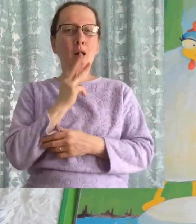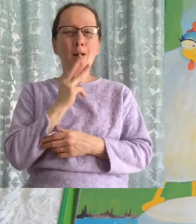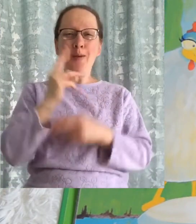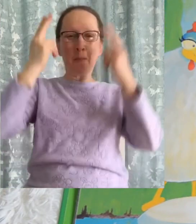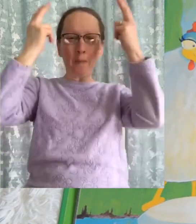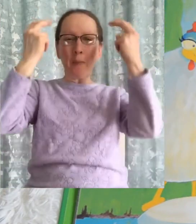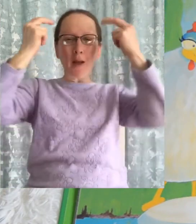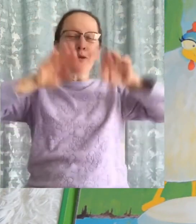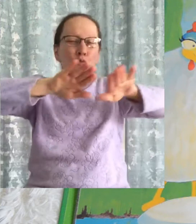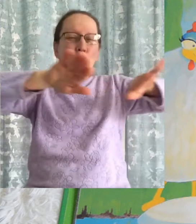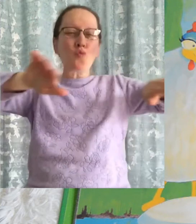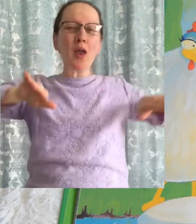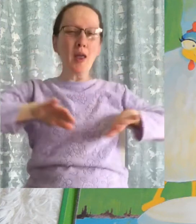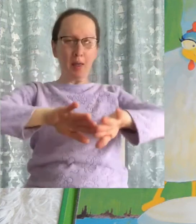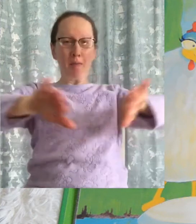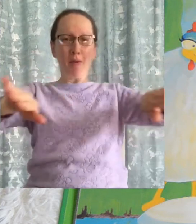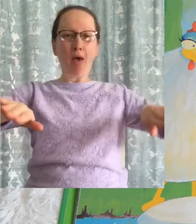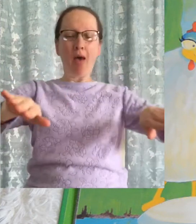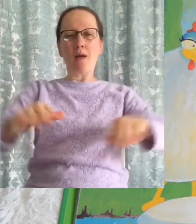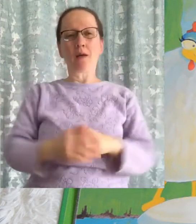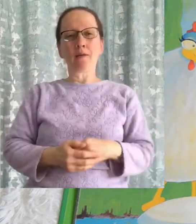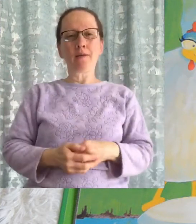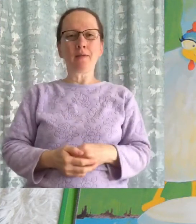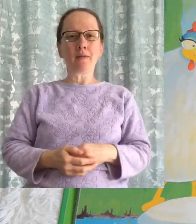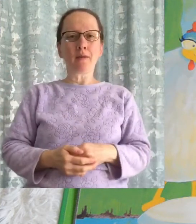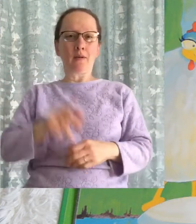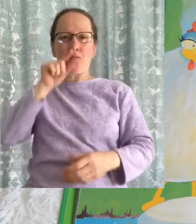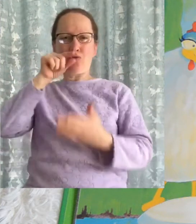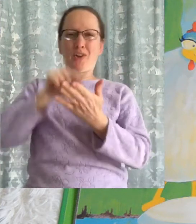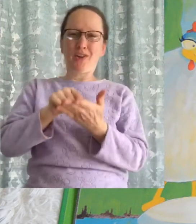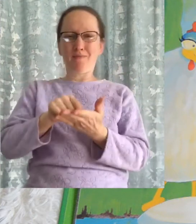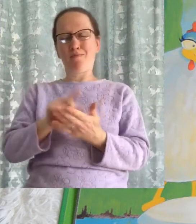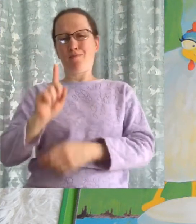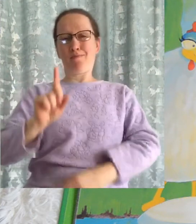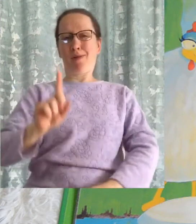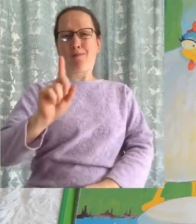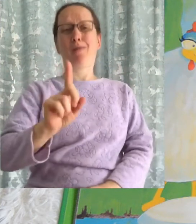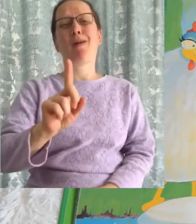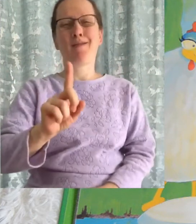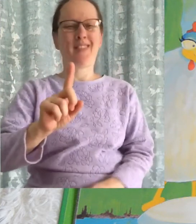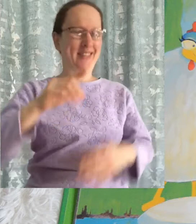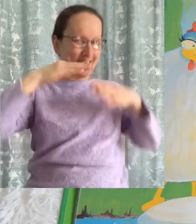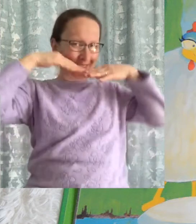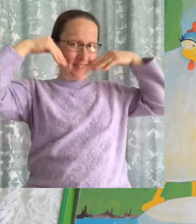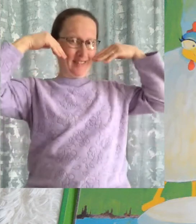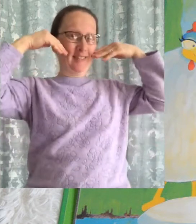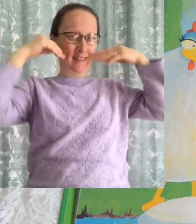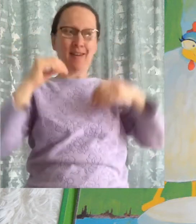So down by the pond where the bunny was swimming, the chicken walked up, and boy, she's